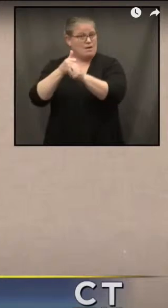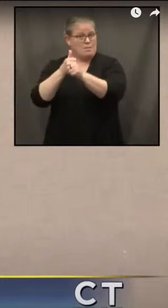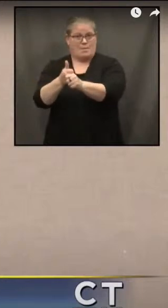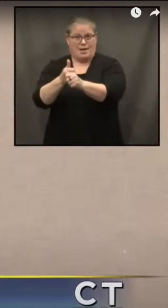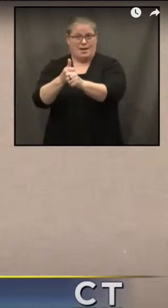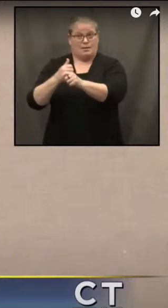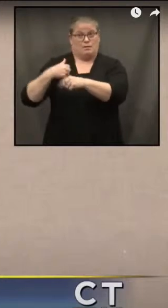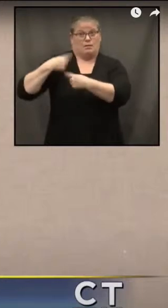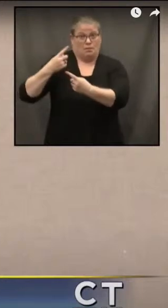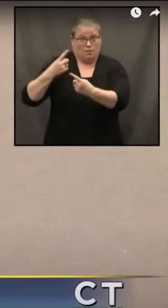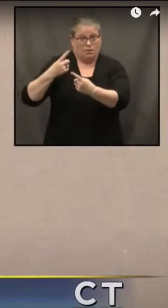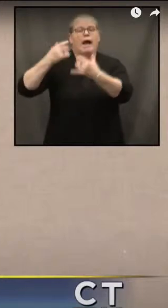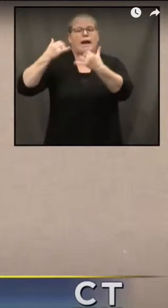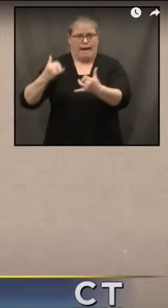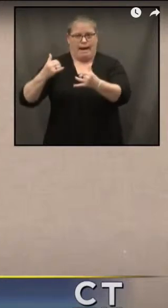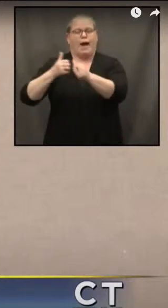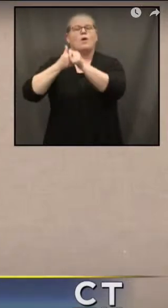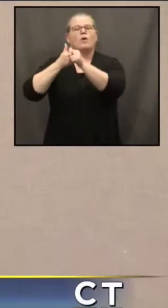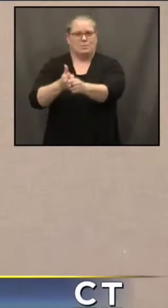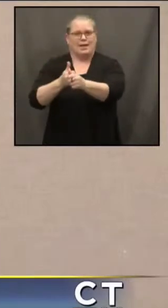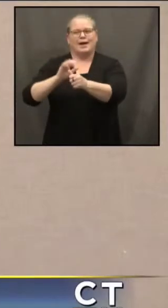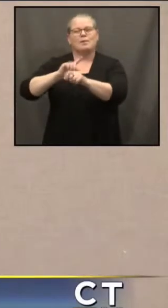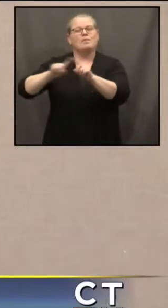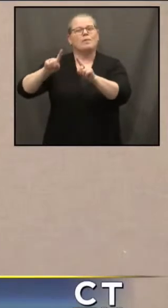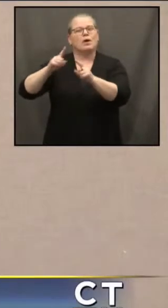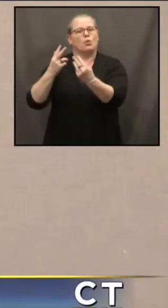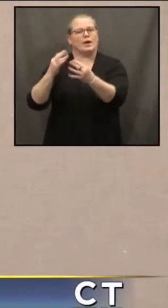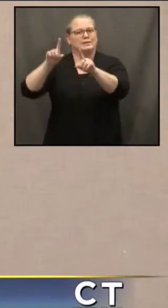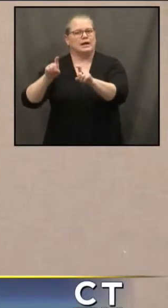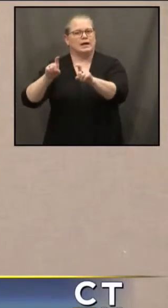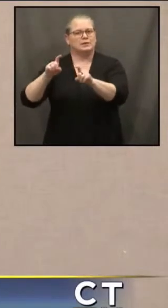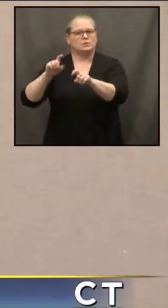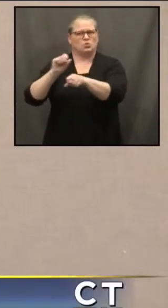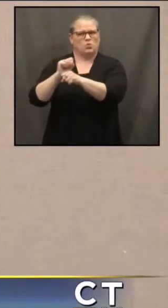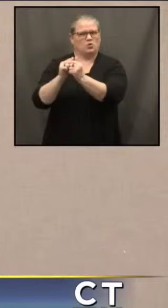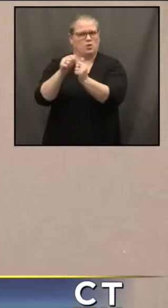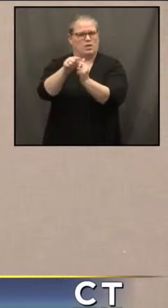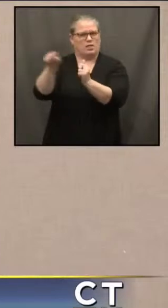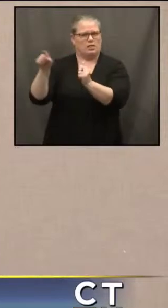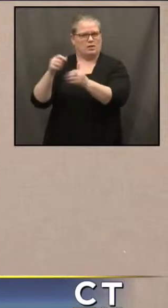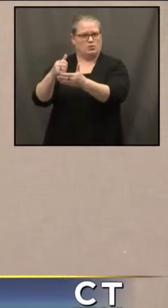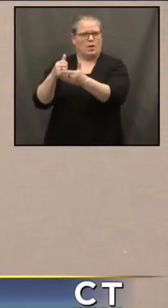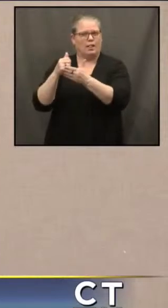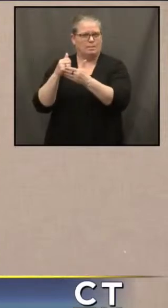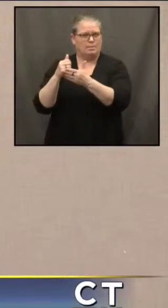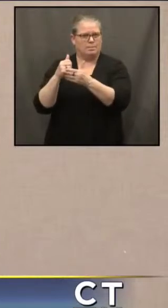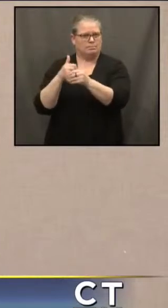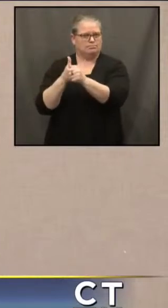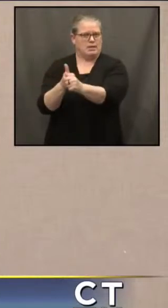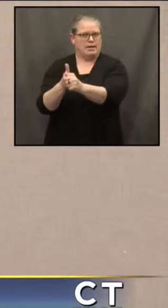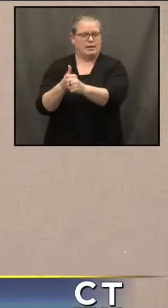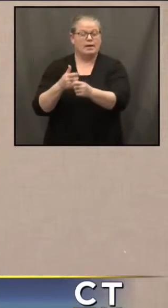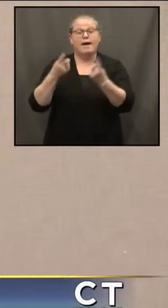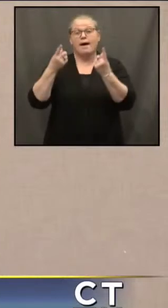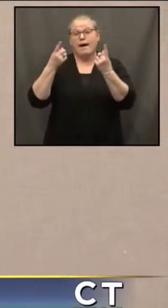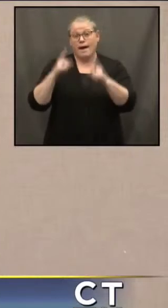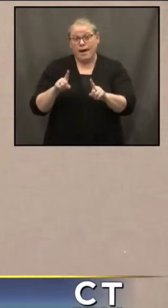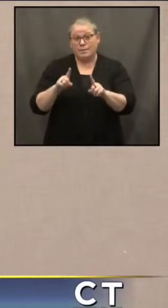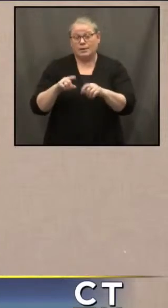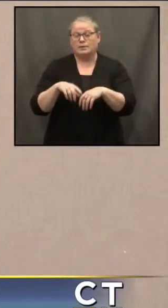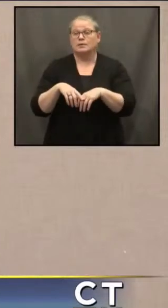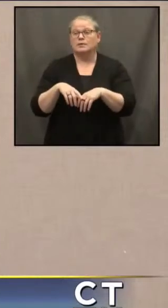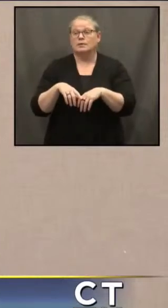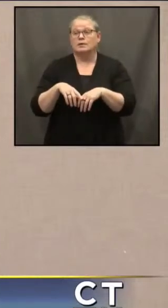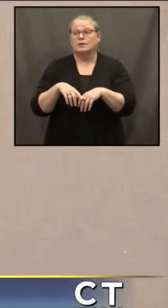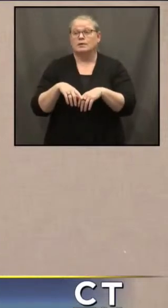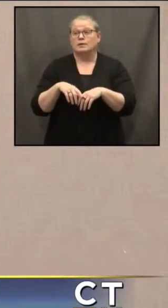those employees to help them get compliant. So the good news is, and you'll see this in the data, is we've increased another 3 percentage points in terms of